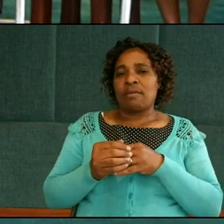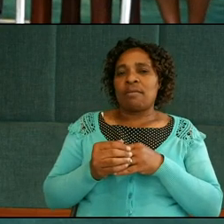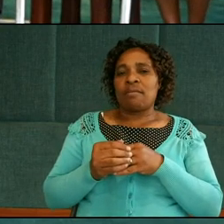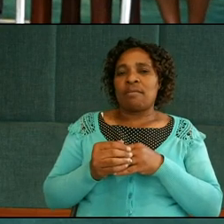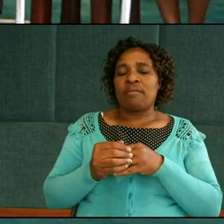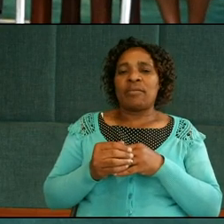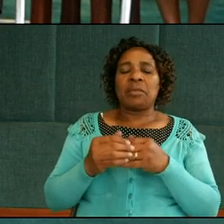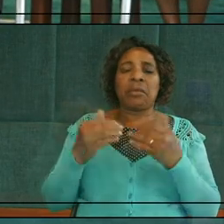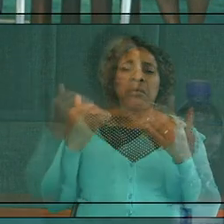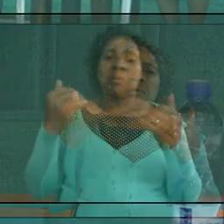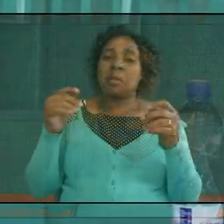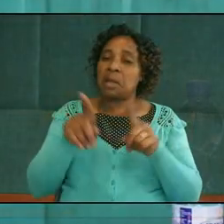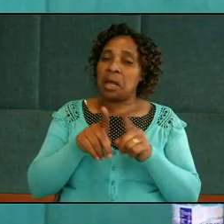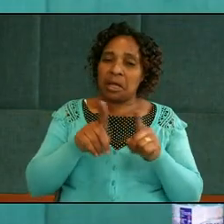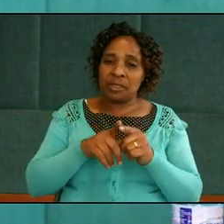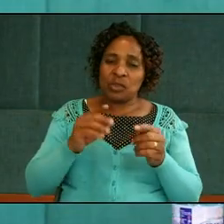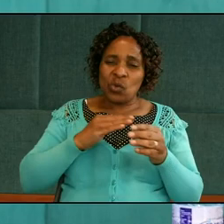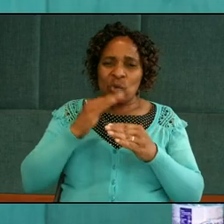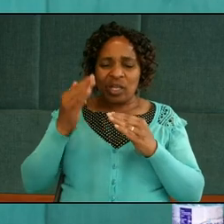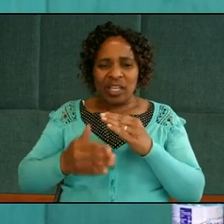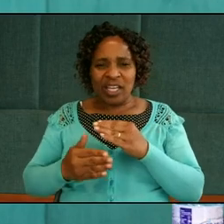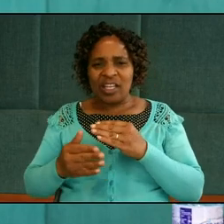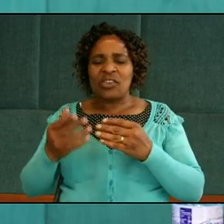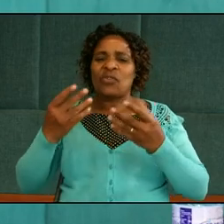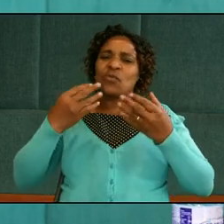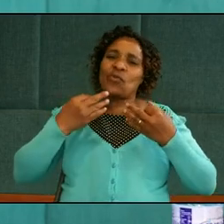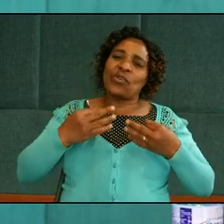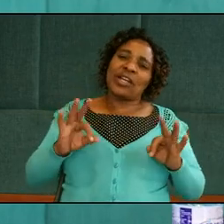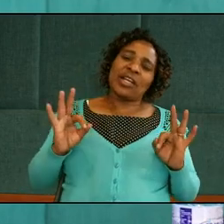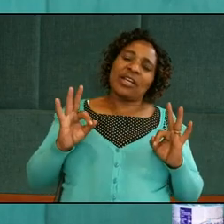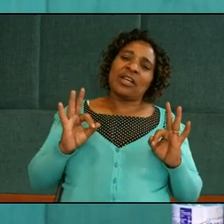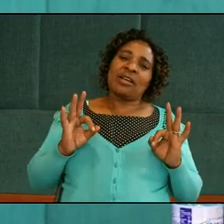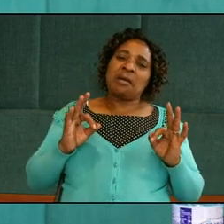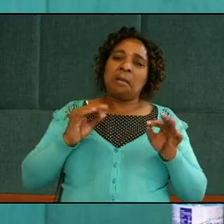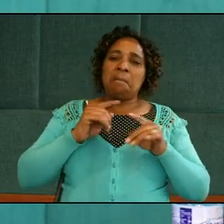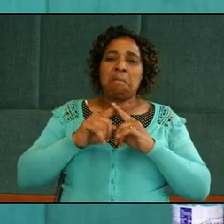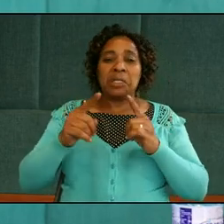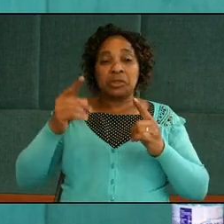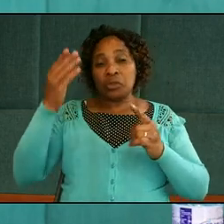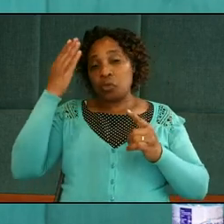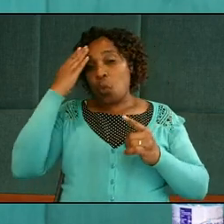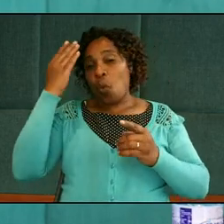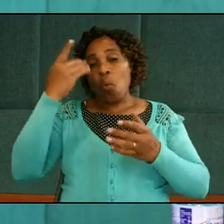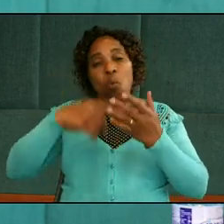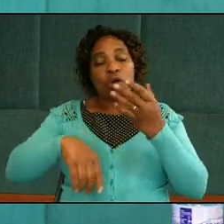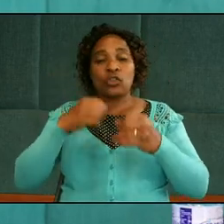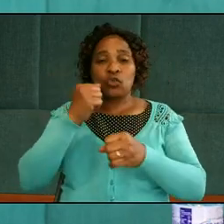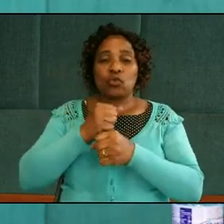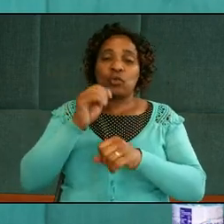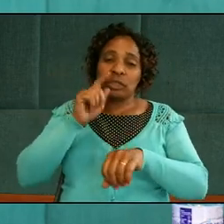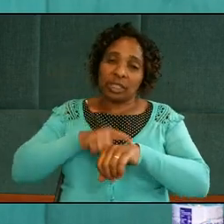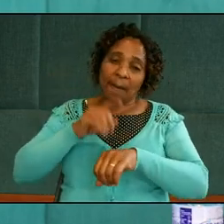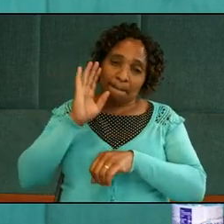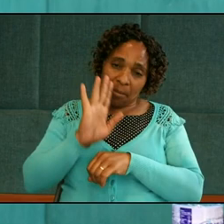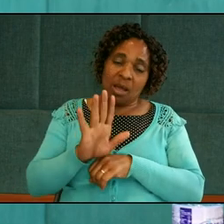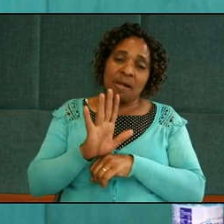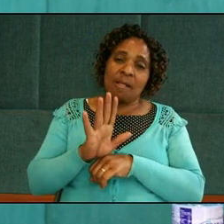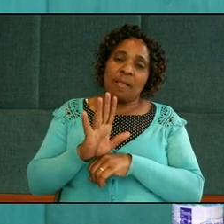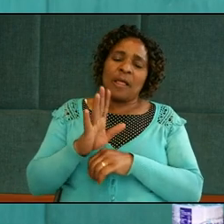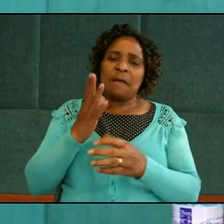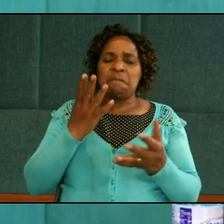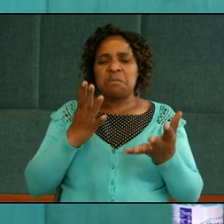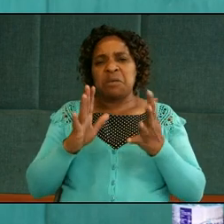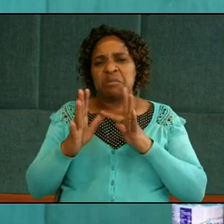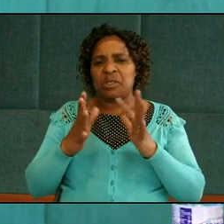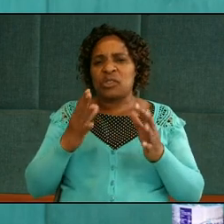Mm-hmm. Yeah, like weekend you're free, but you don't really know what to do with your time and whether